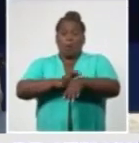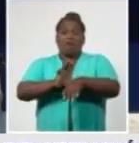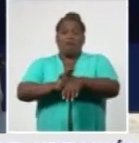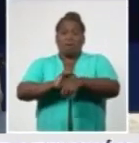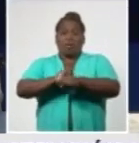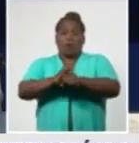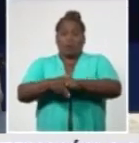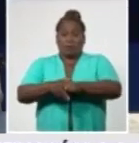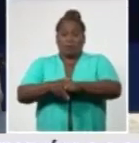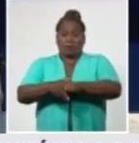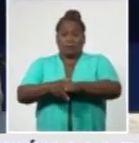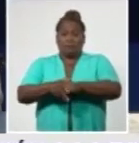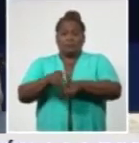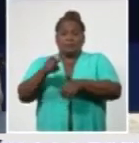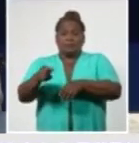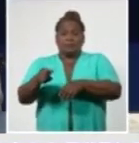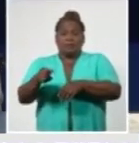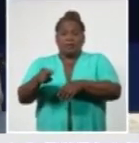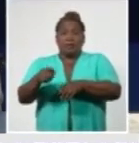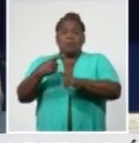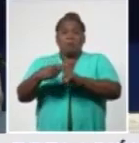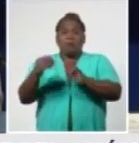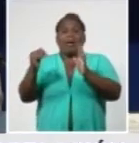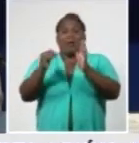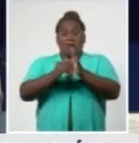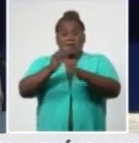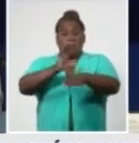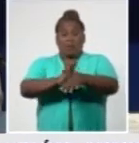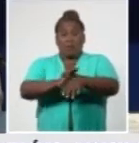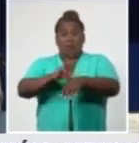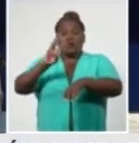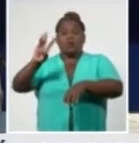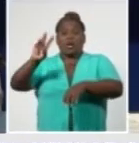death of 85 people due to the disease,